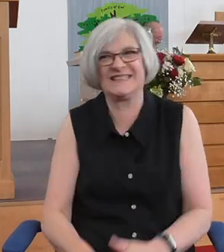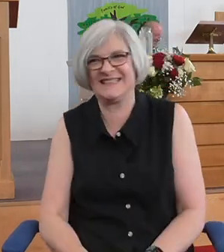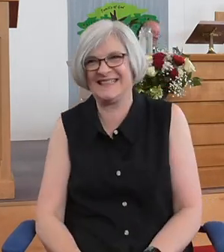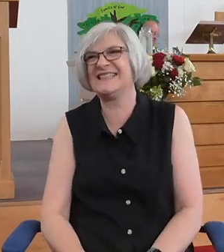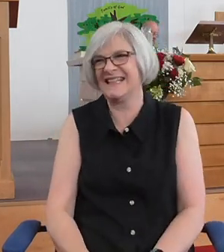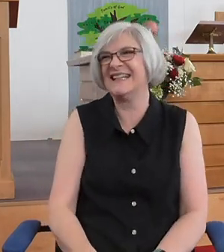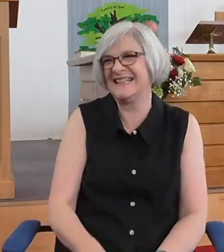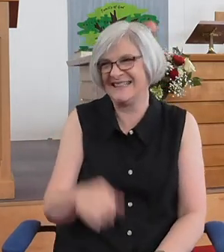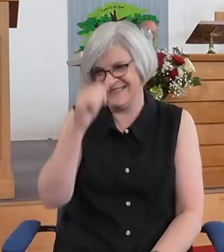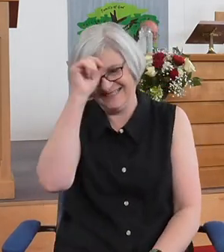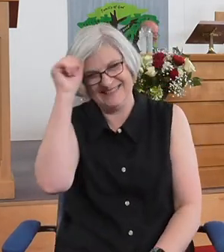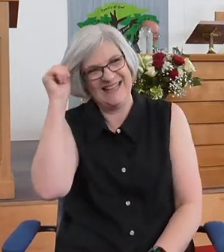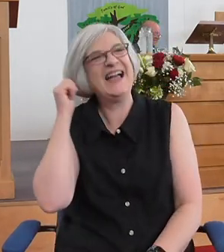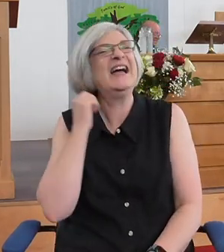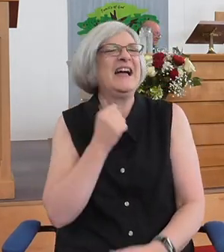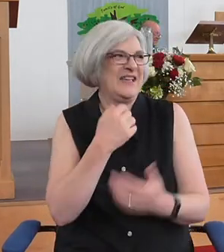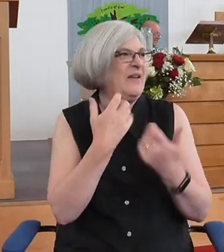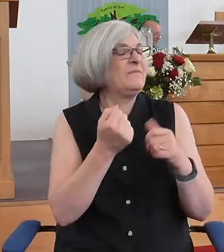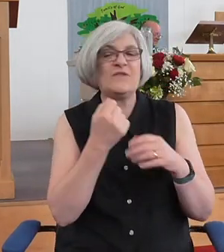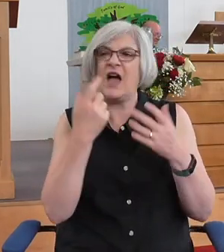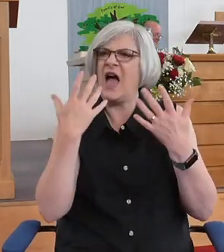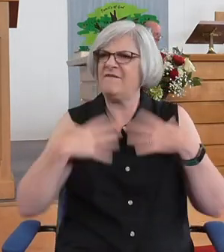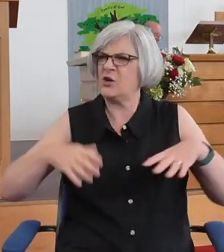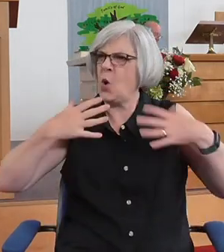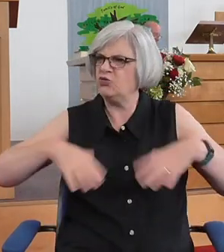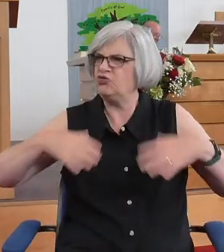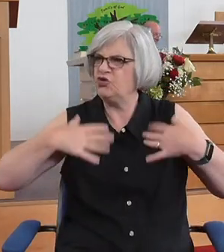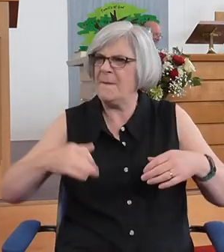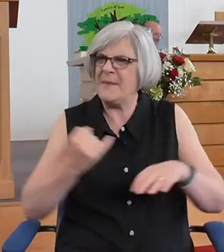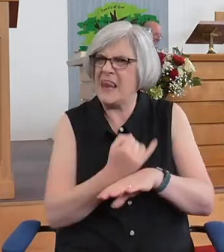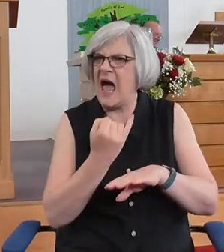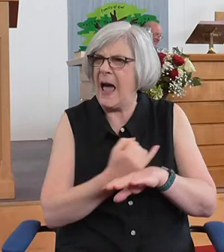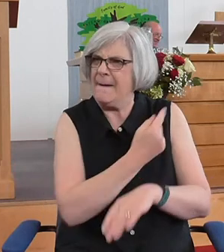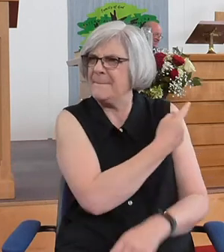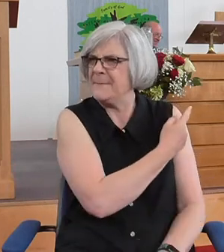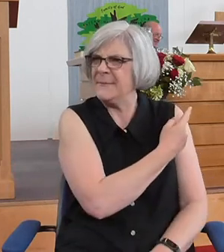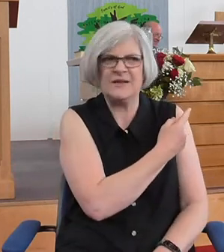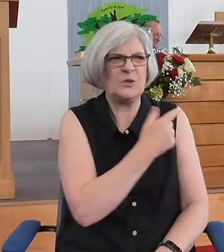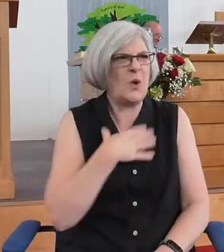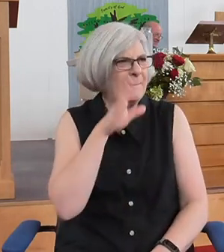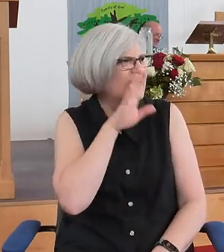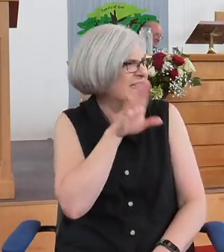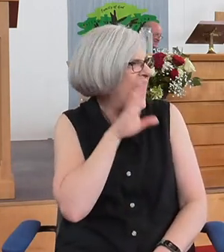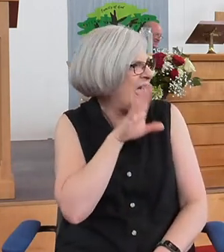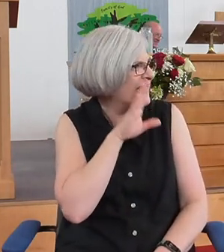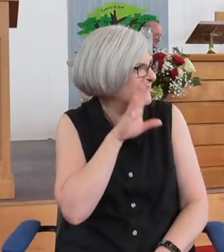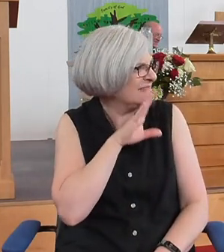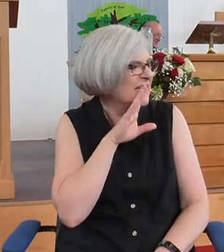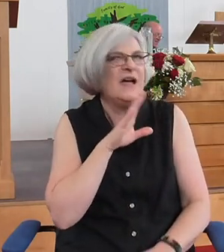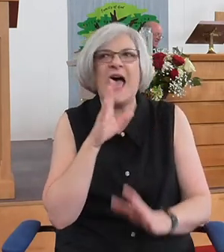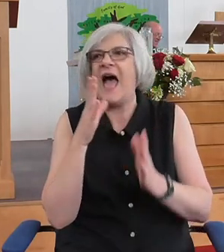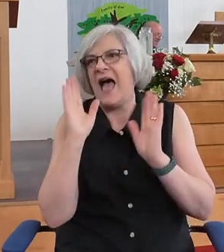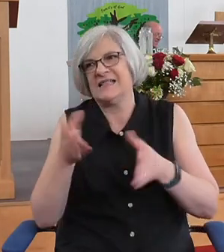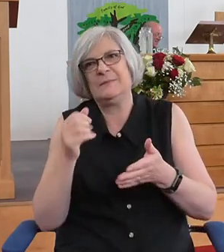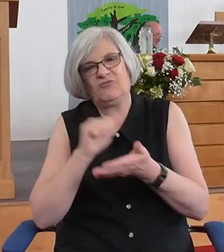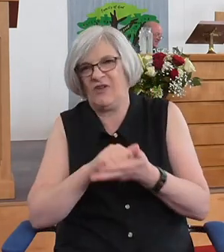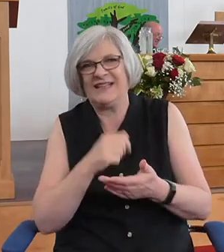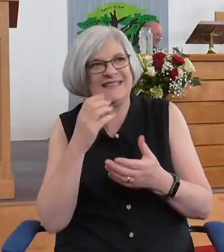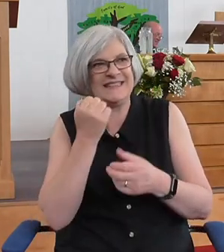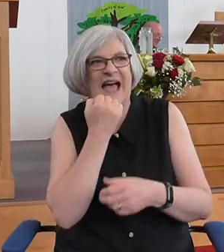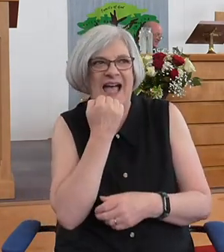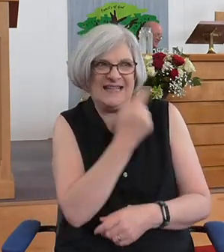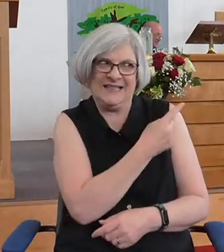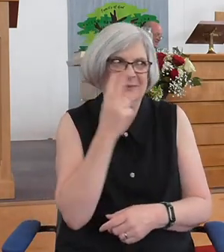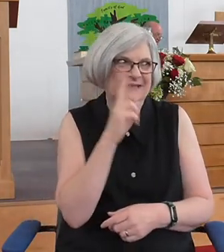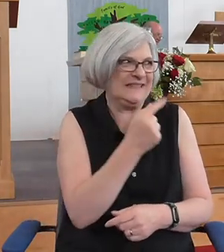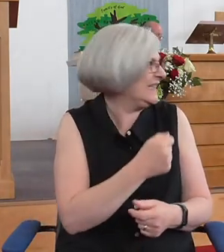So, I've got a lamb costume here. I wonder if any of the kids would like to pretend to be a... It has to be the right size. Let's see what size we have.